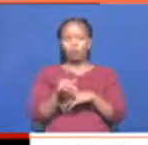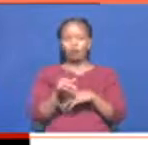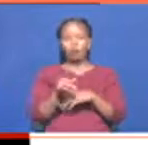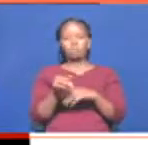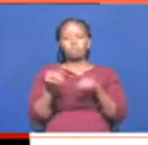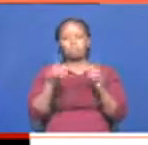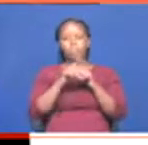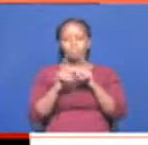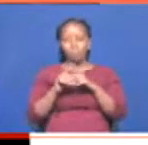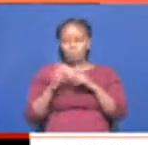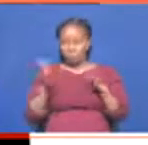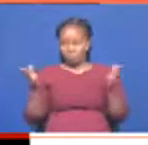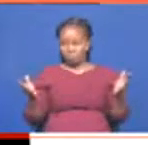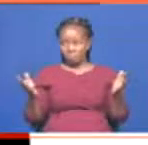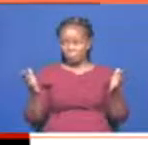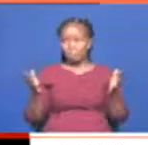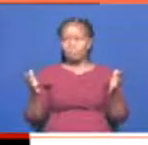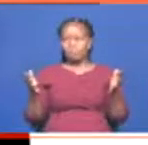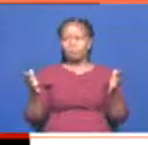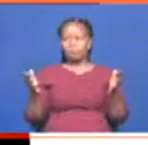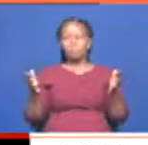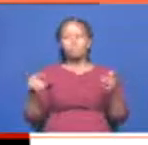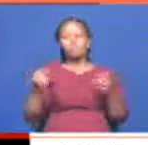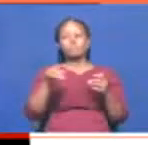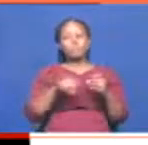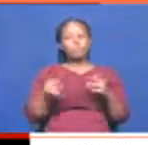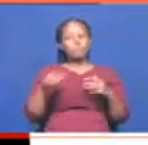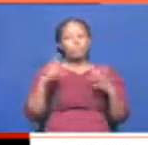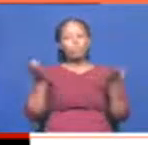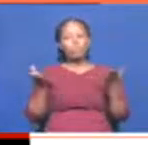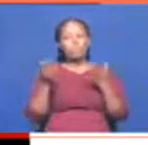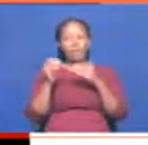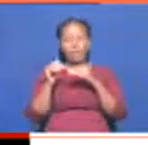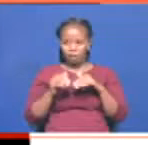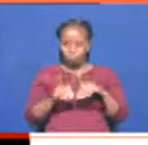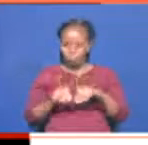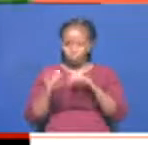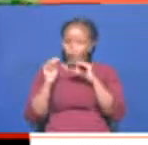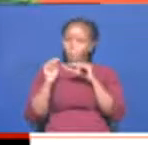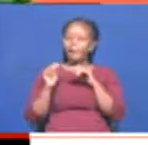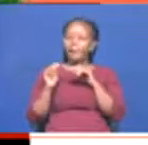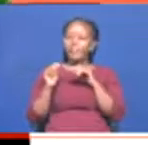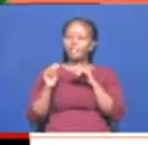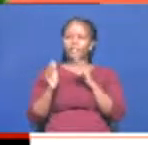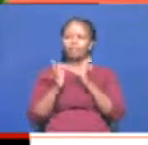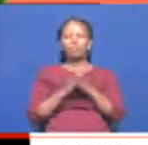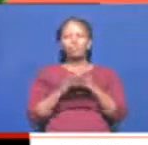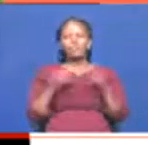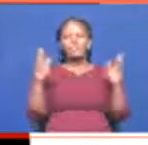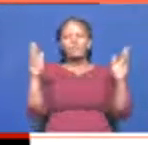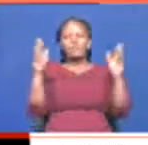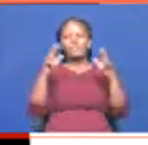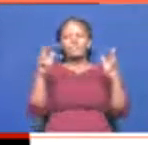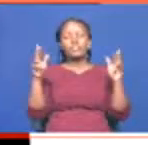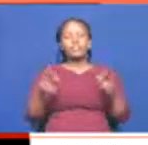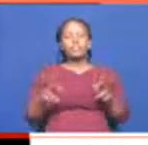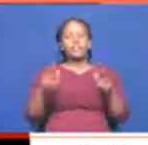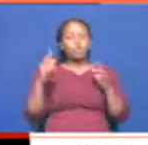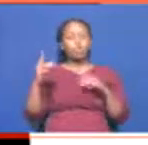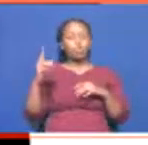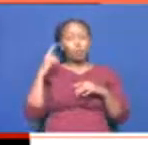ensure that we are also compliant with the international laws as